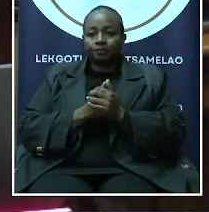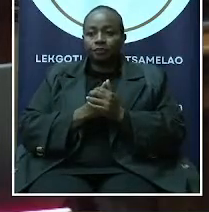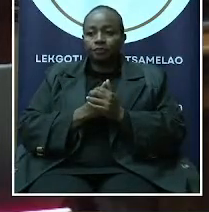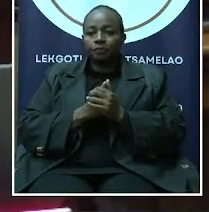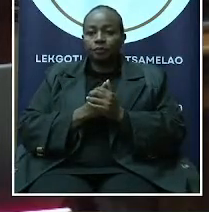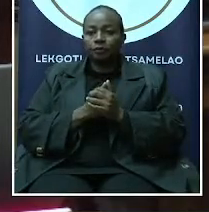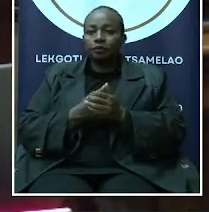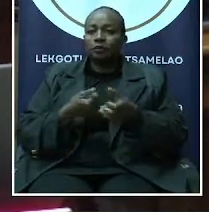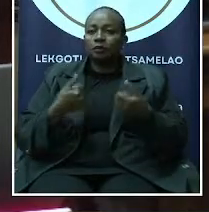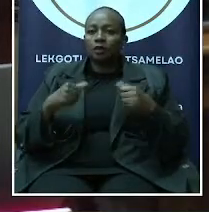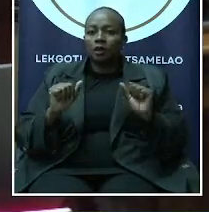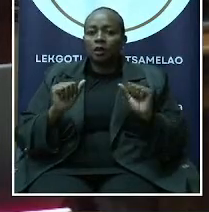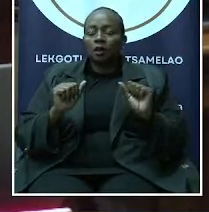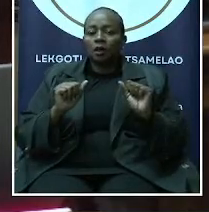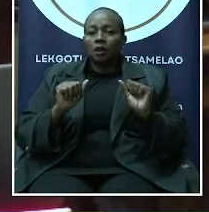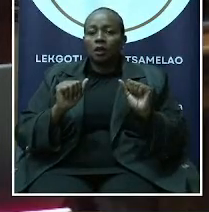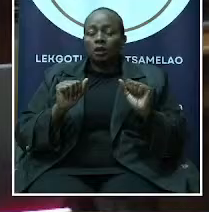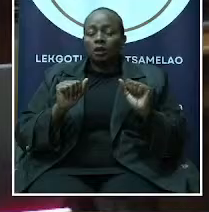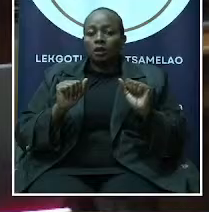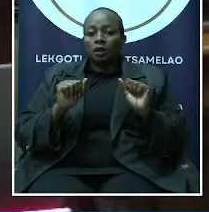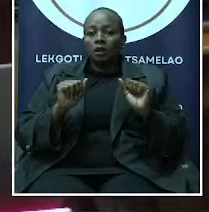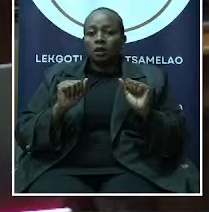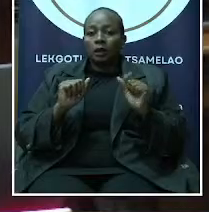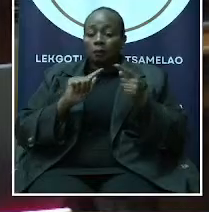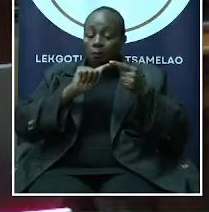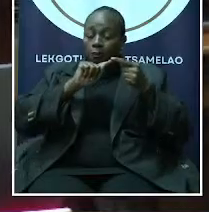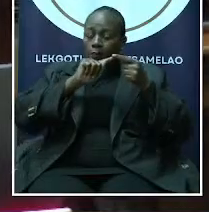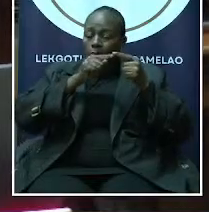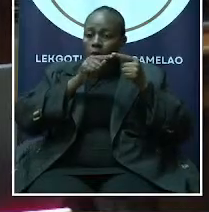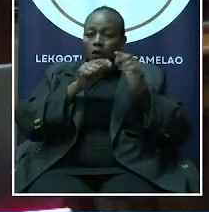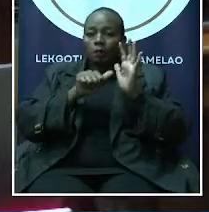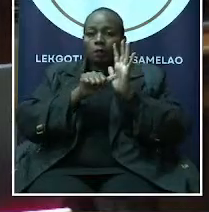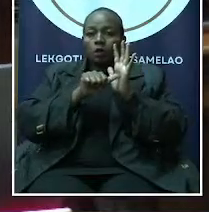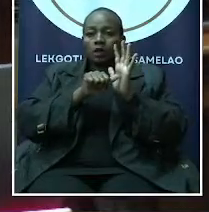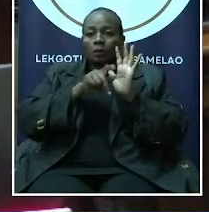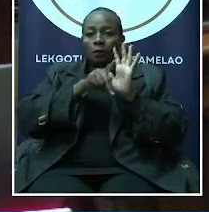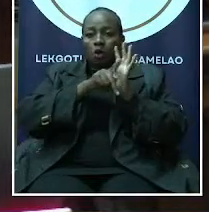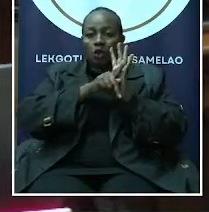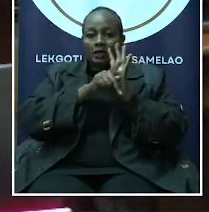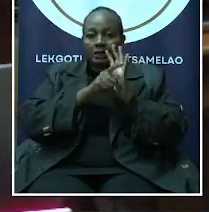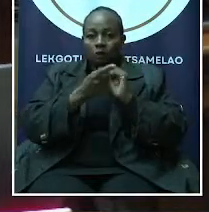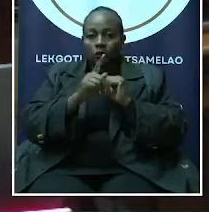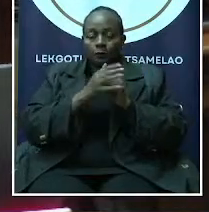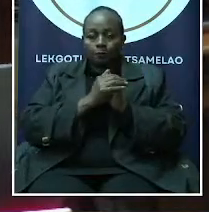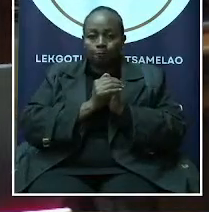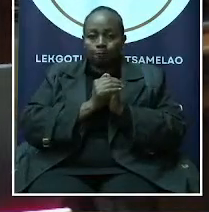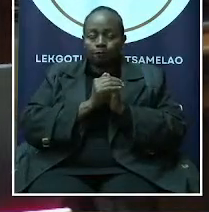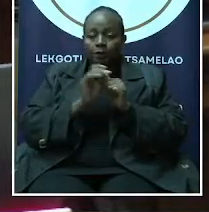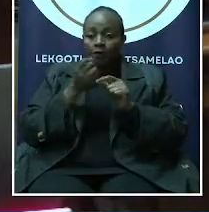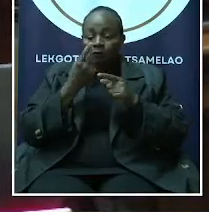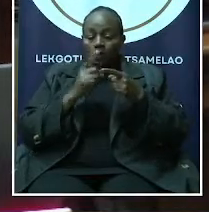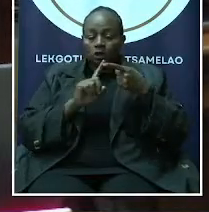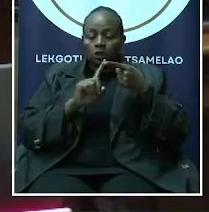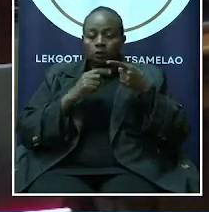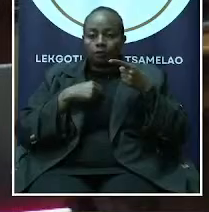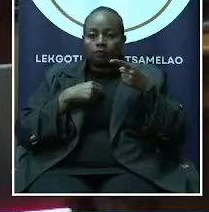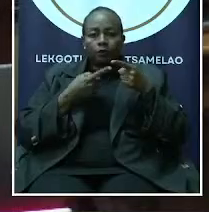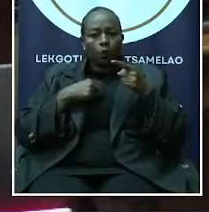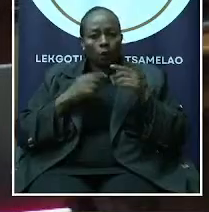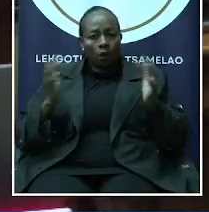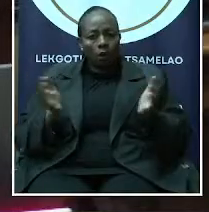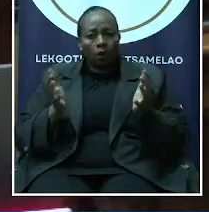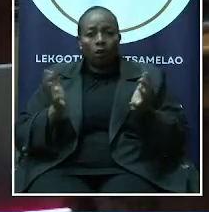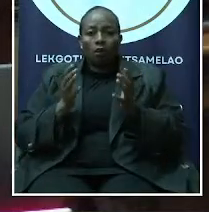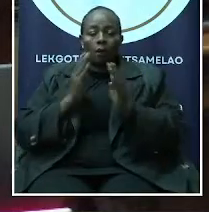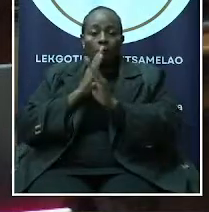Now, the key legislative mechanisms of this particular policies would be as follows. First and foremost, we would encourage the